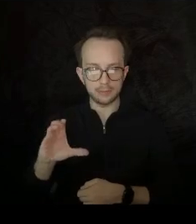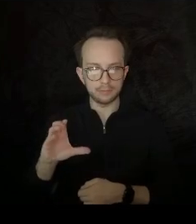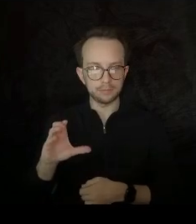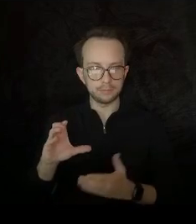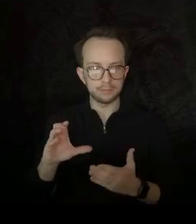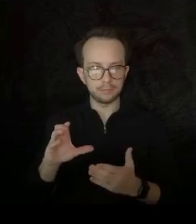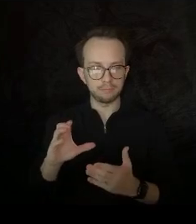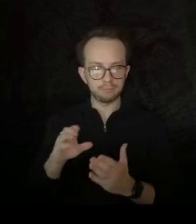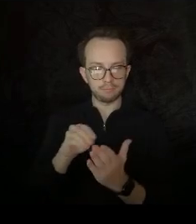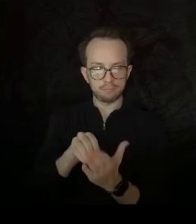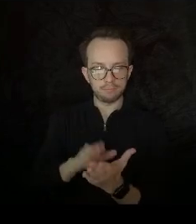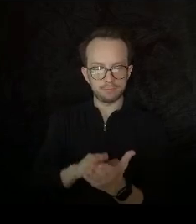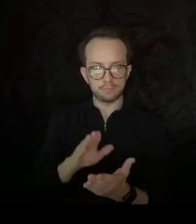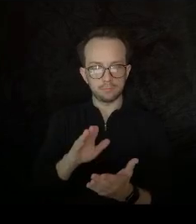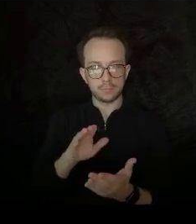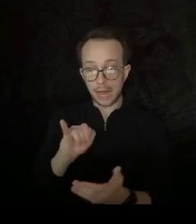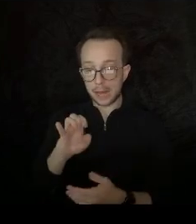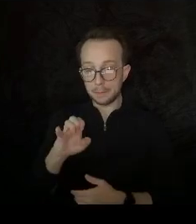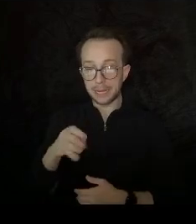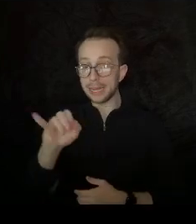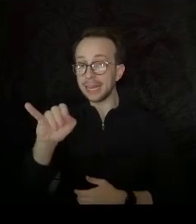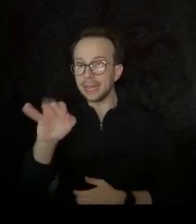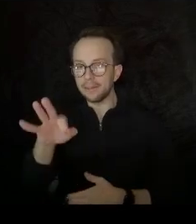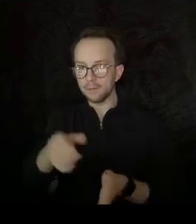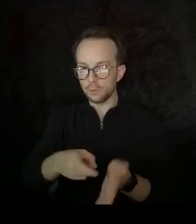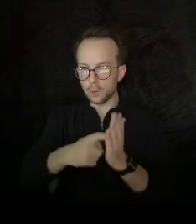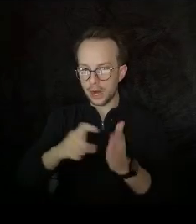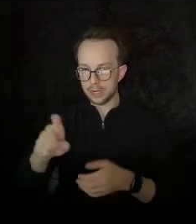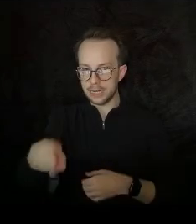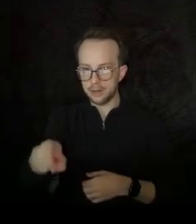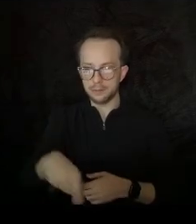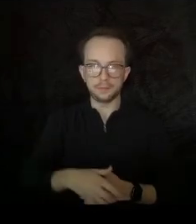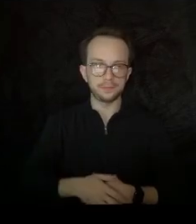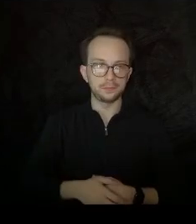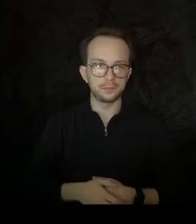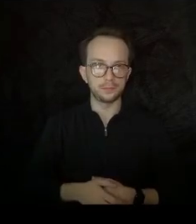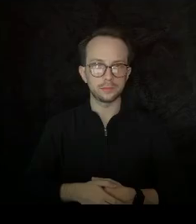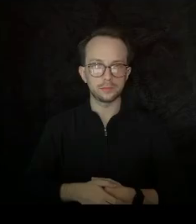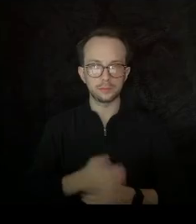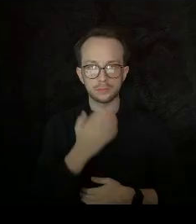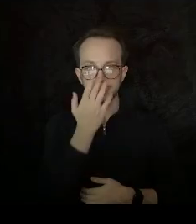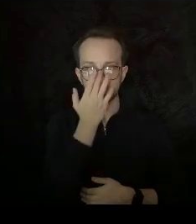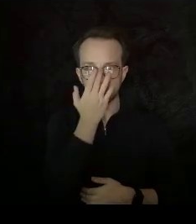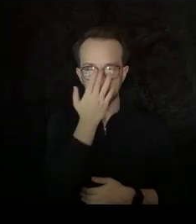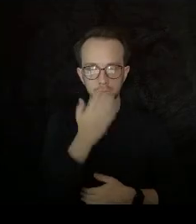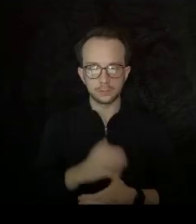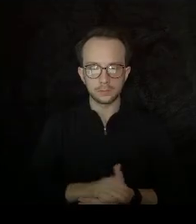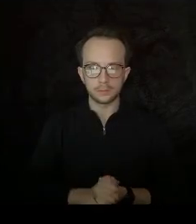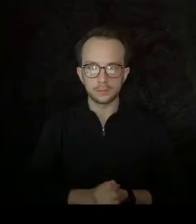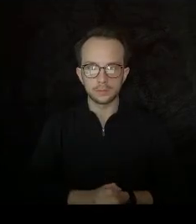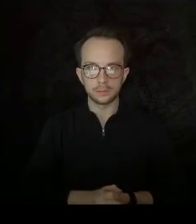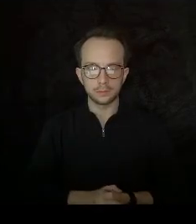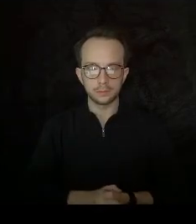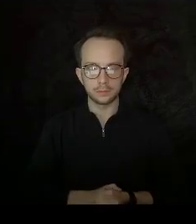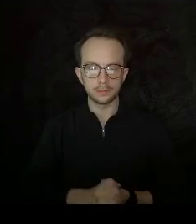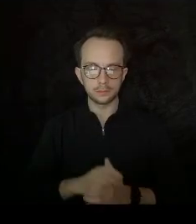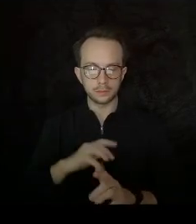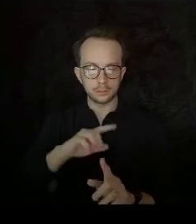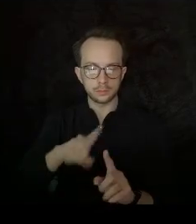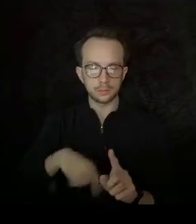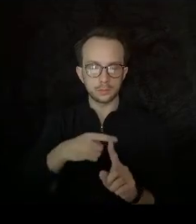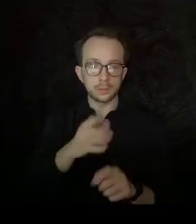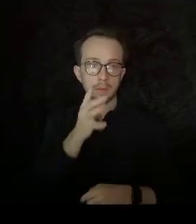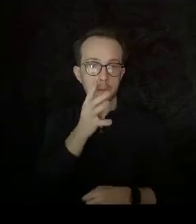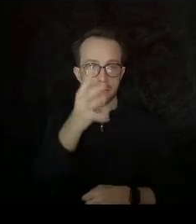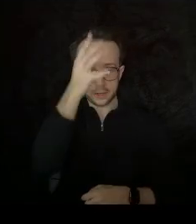the IEP if it is needed. When parents and schools work